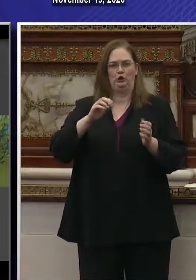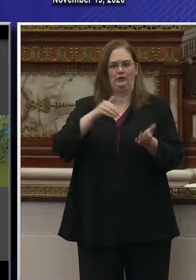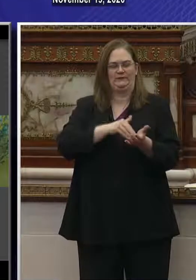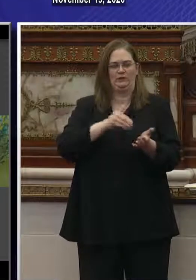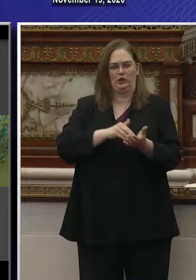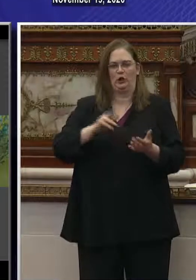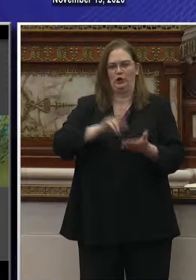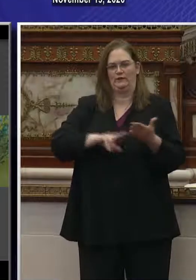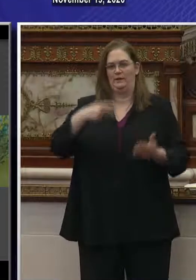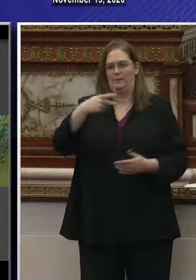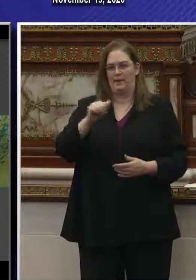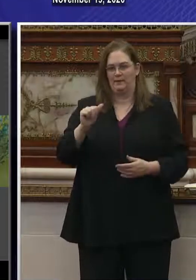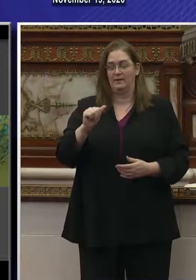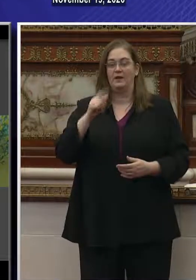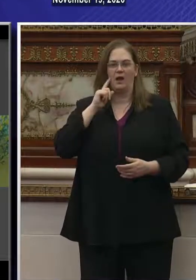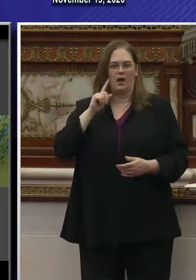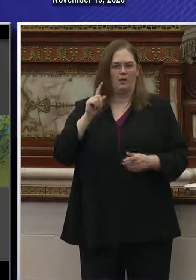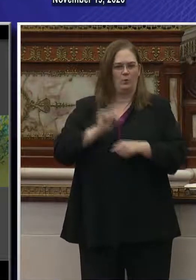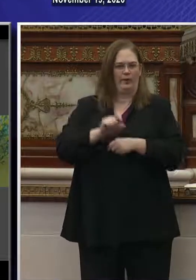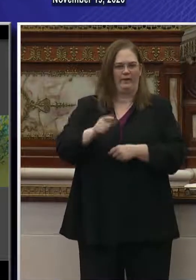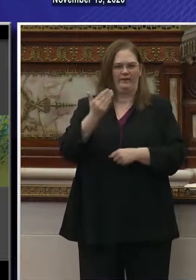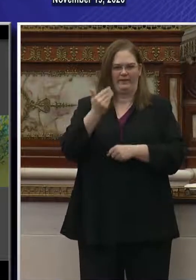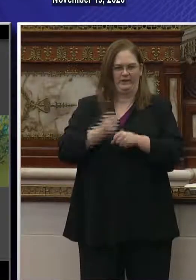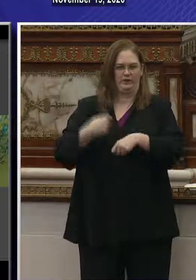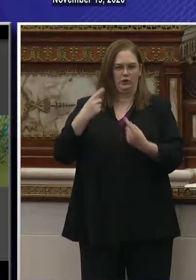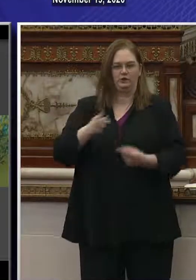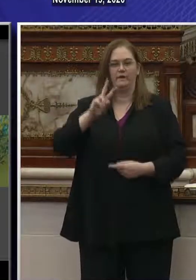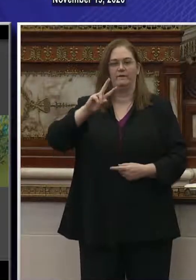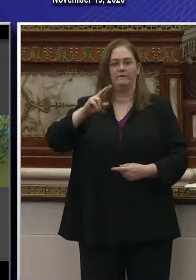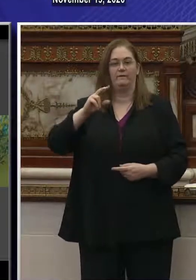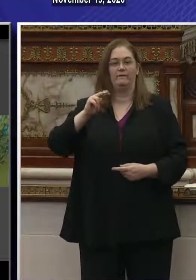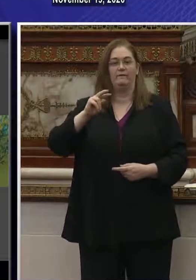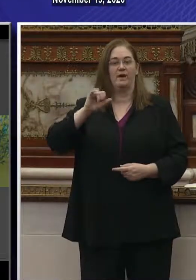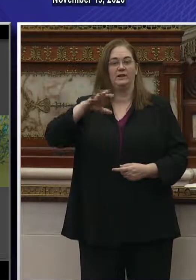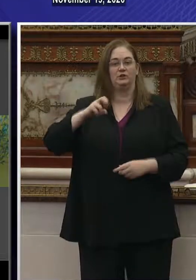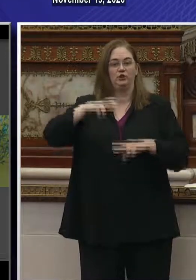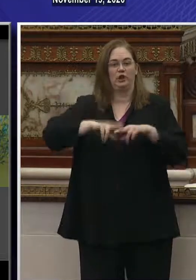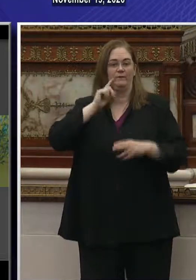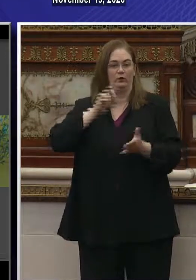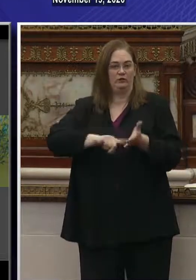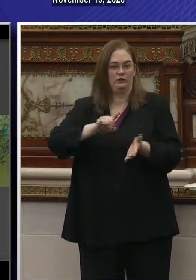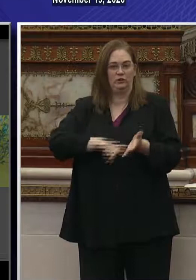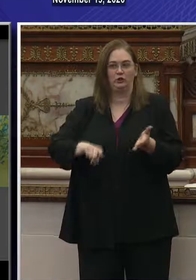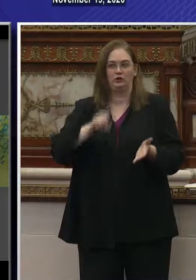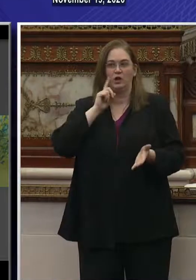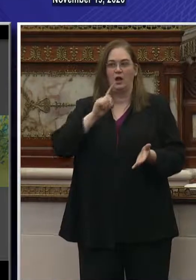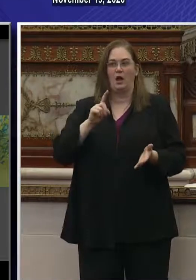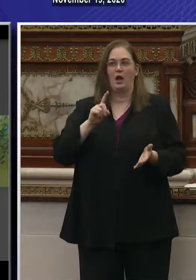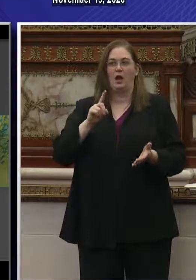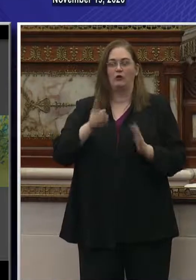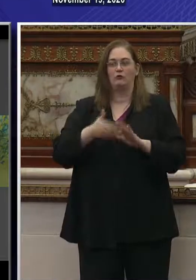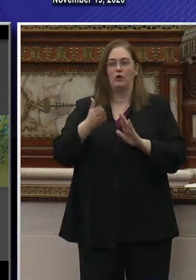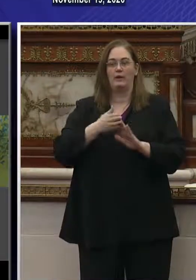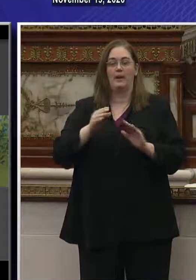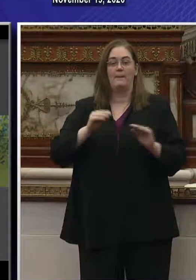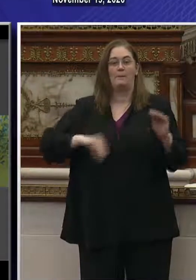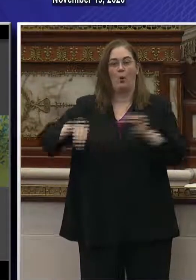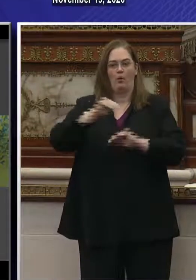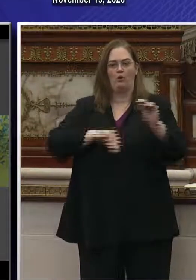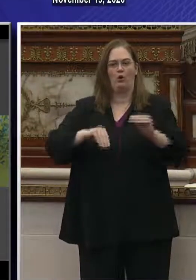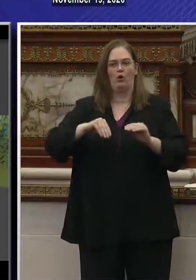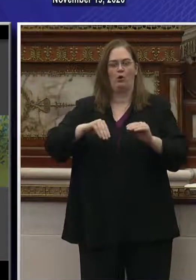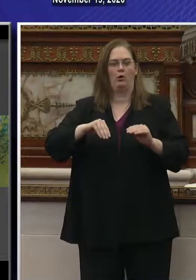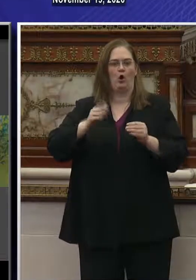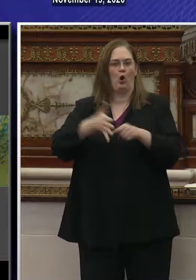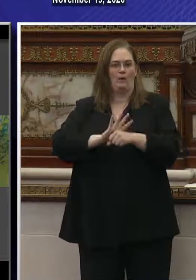University of Pennsylvania, where I've been for the last 15 years, and I'm vice chair for research and run a mobile COVID testing center.